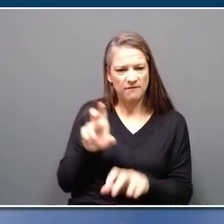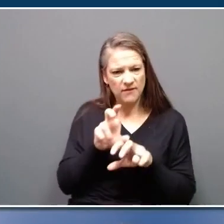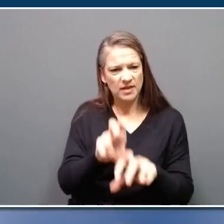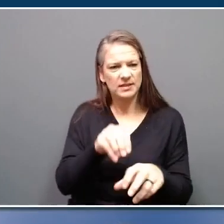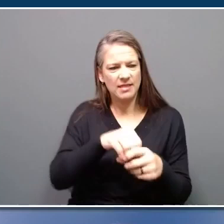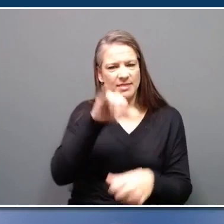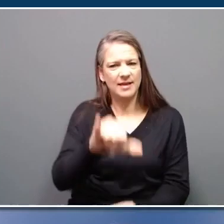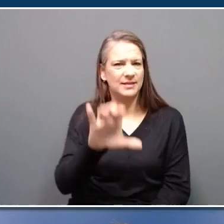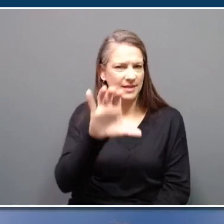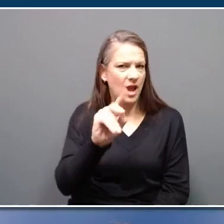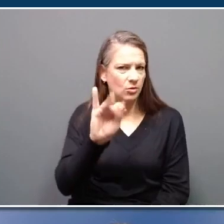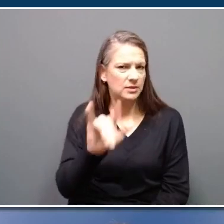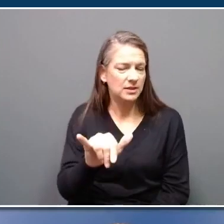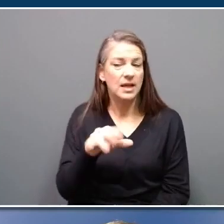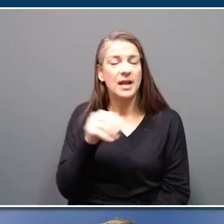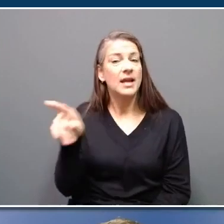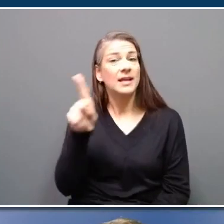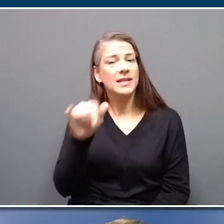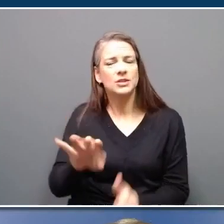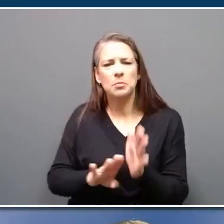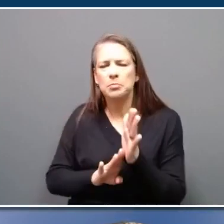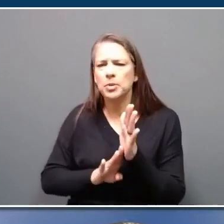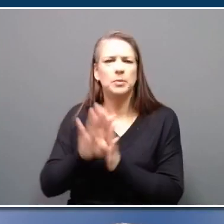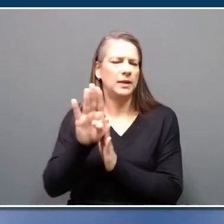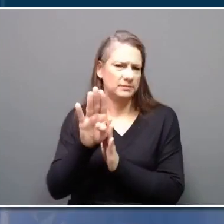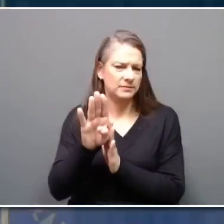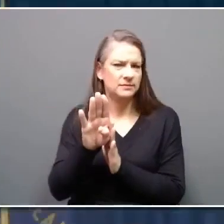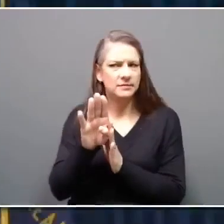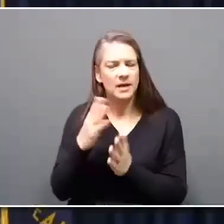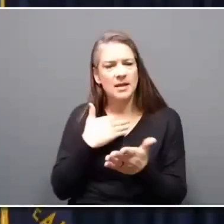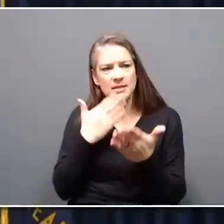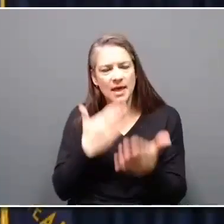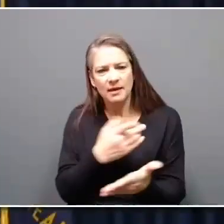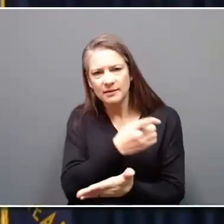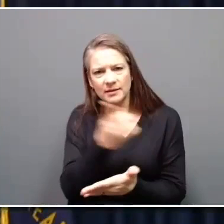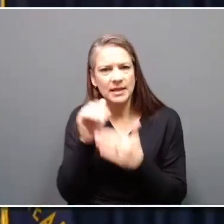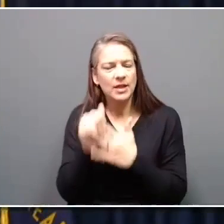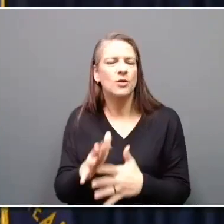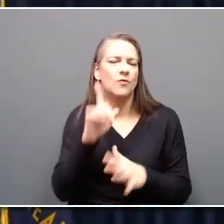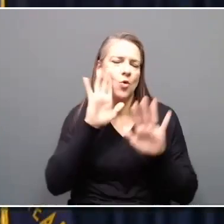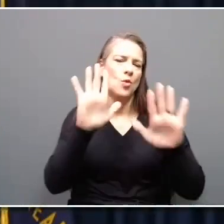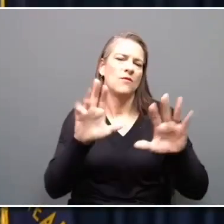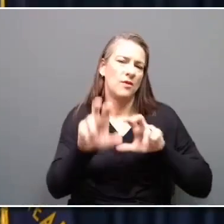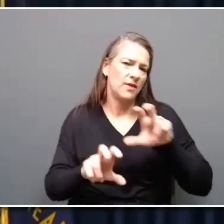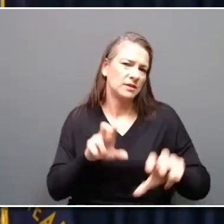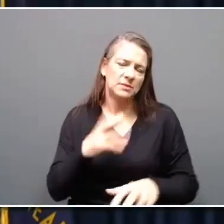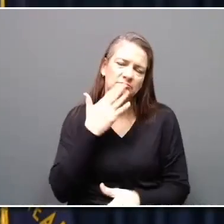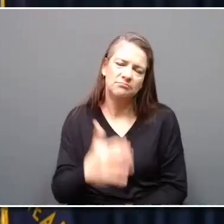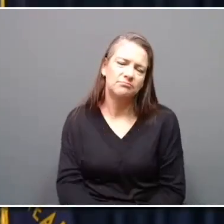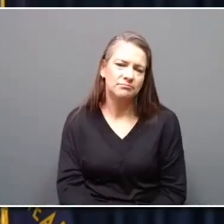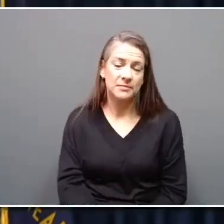County and Kentucky's booming tourism sector. I want to thank the leaders for this great investment. All right, it wouldn't